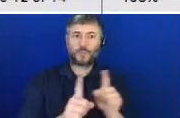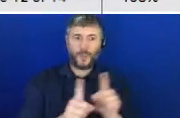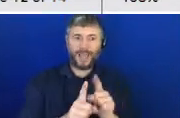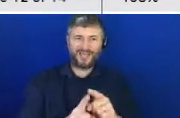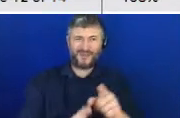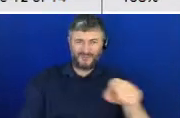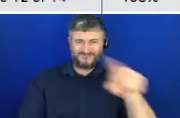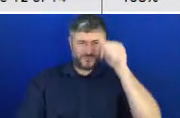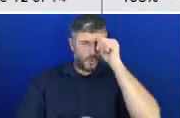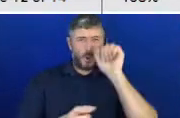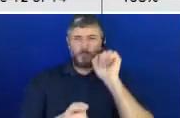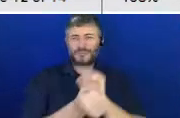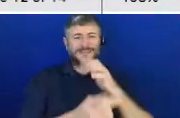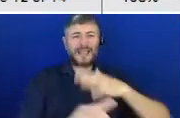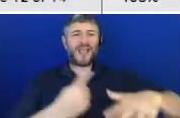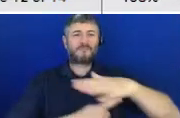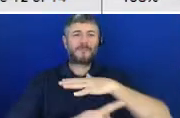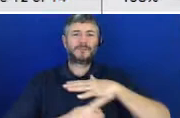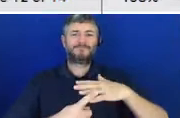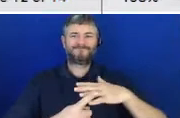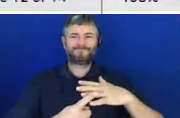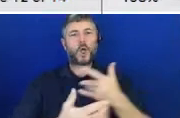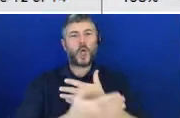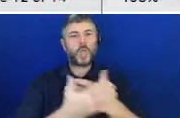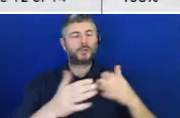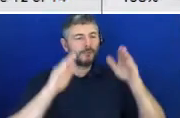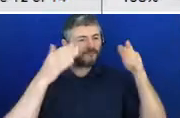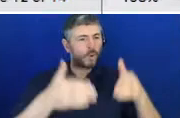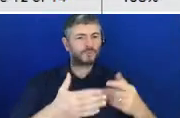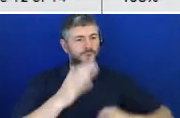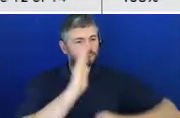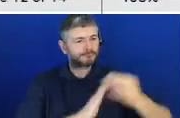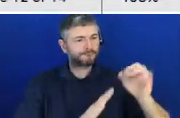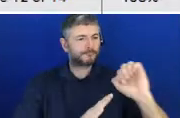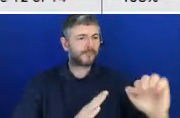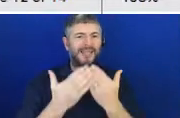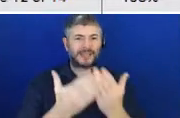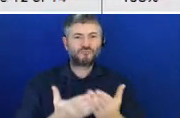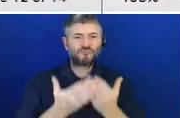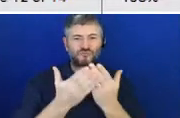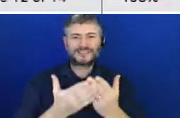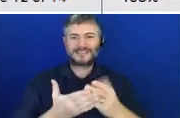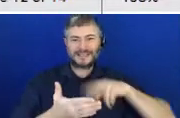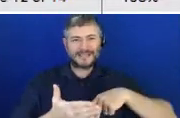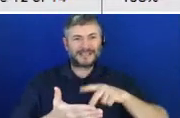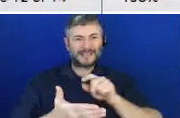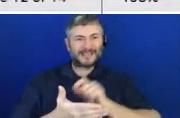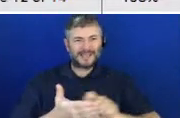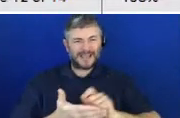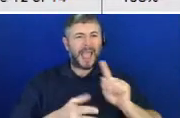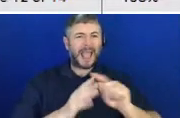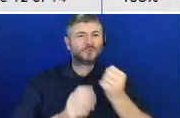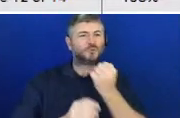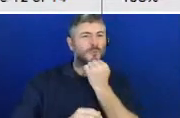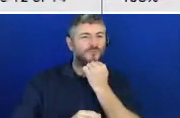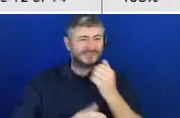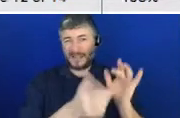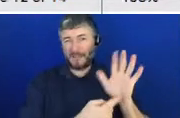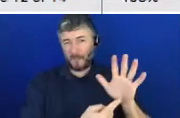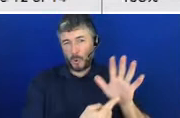know, there is a focus on literacy and numeracy, which is obviously really important. But for